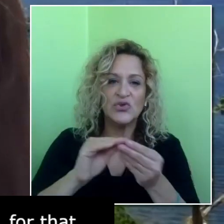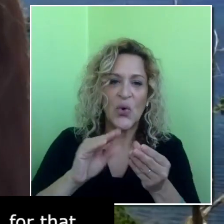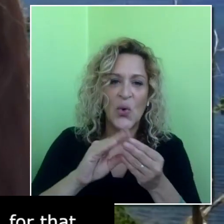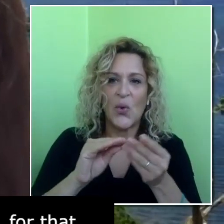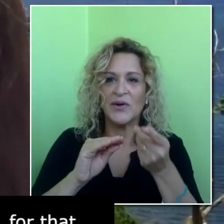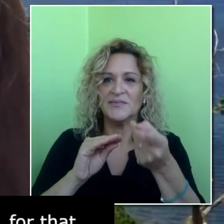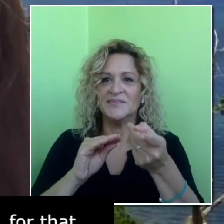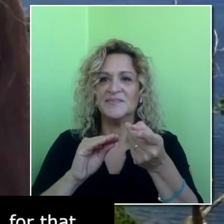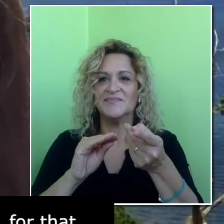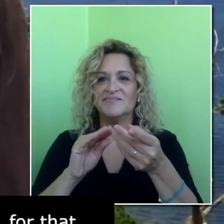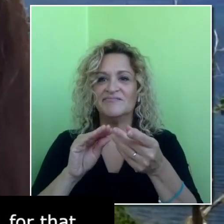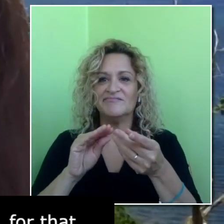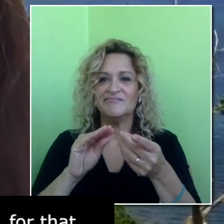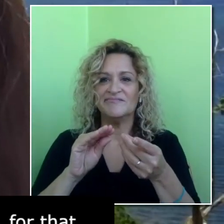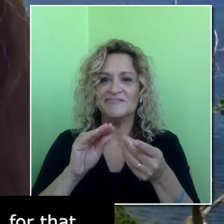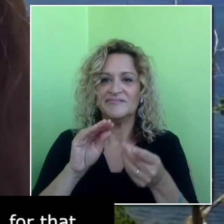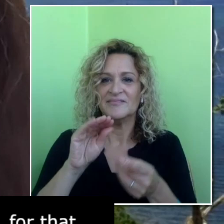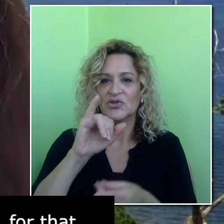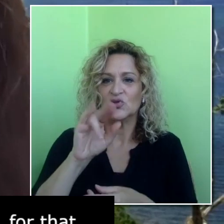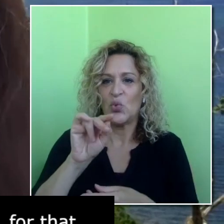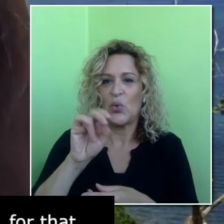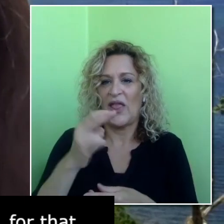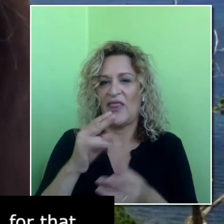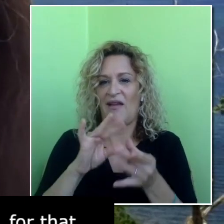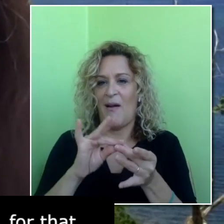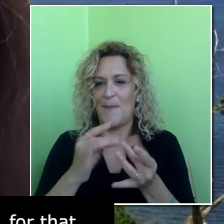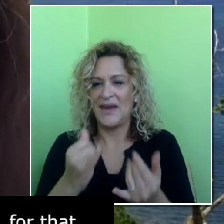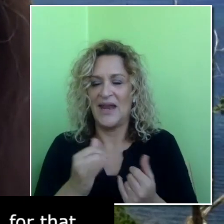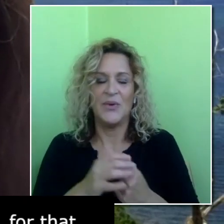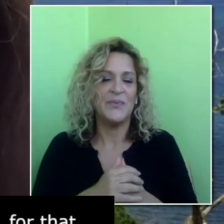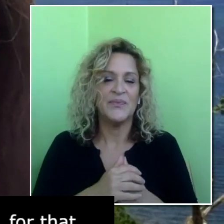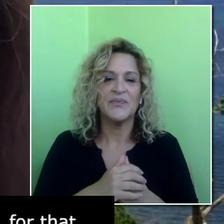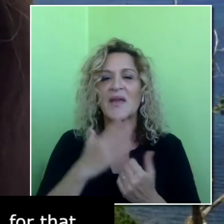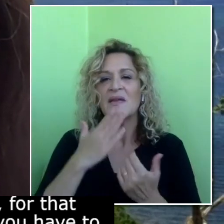say. We have so many, we've been